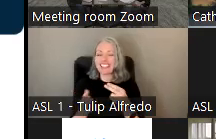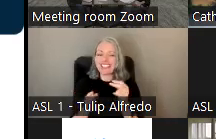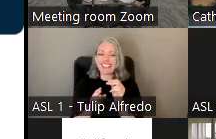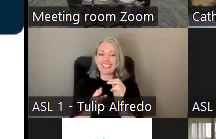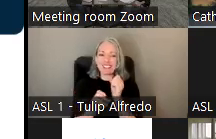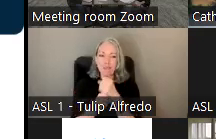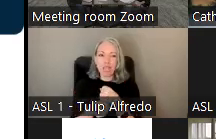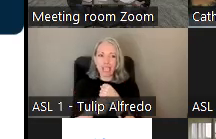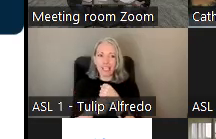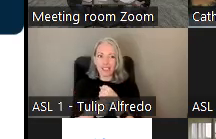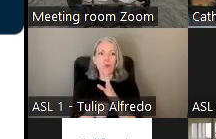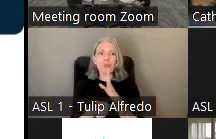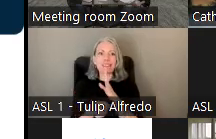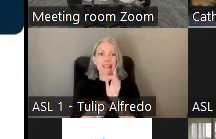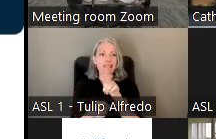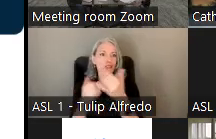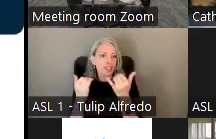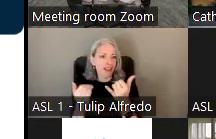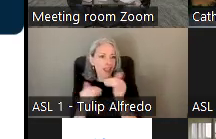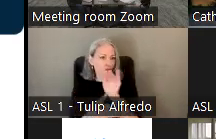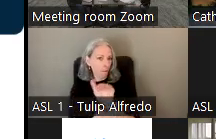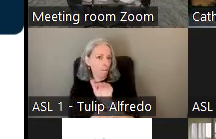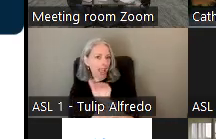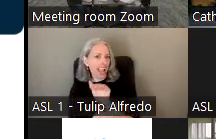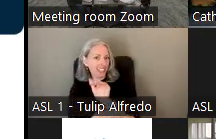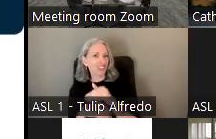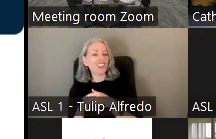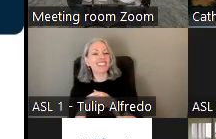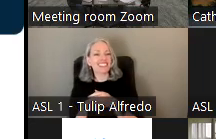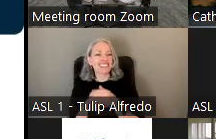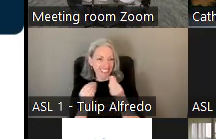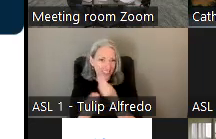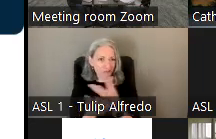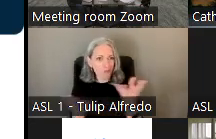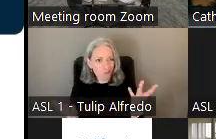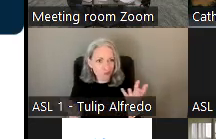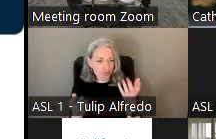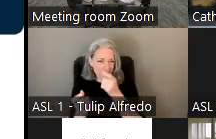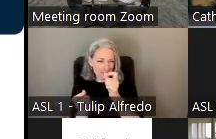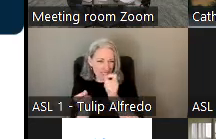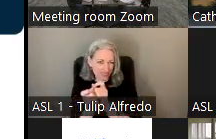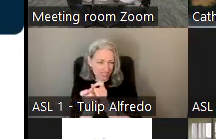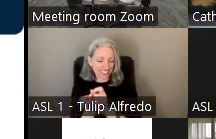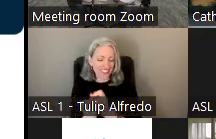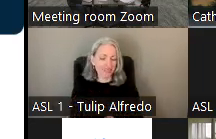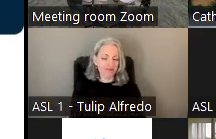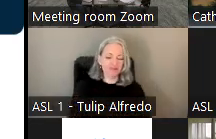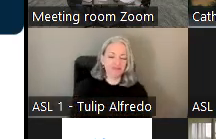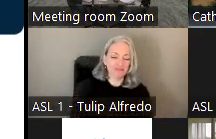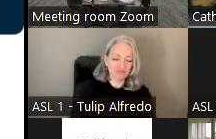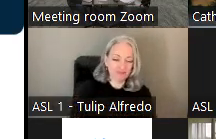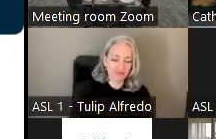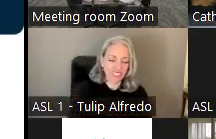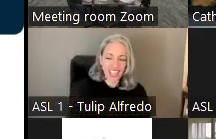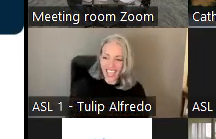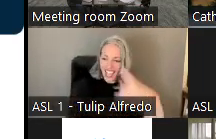saying to him later today as a reminder, calling that out specifically, which I think would be helpful